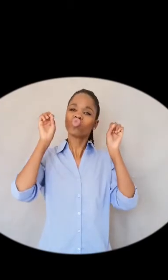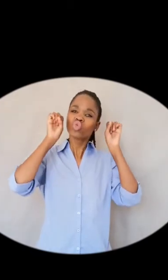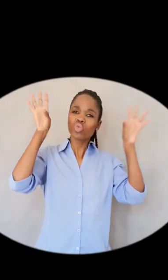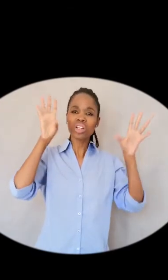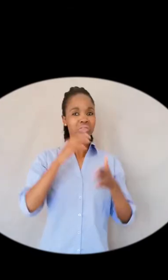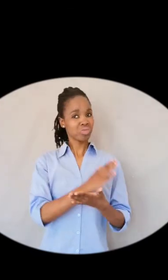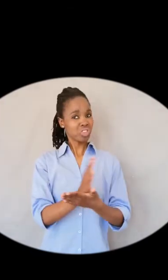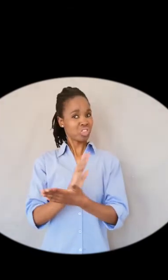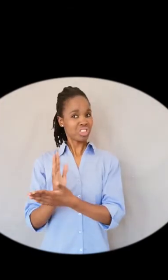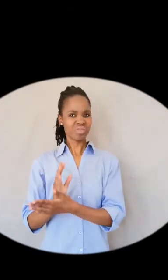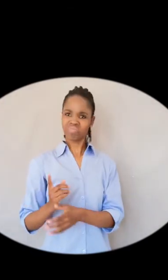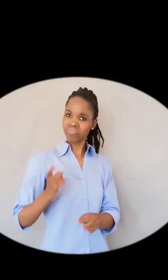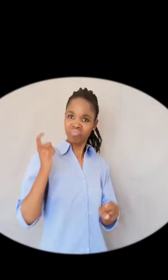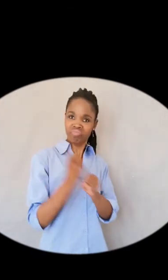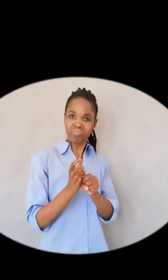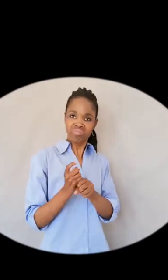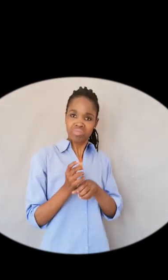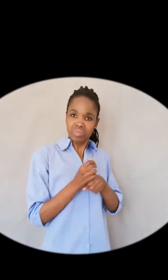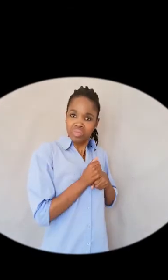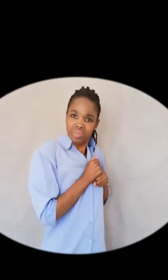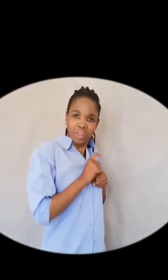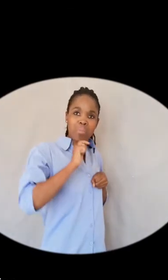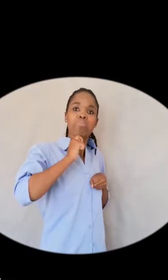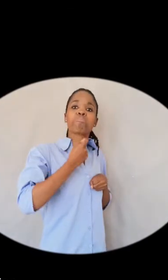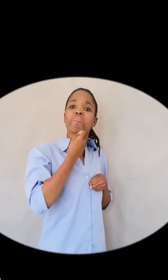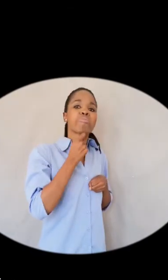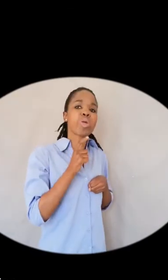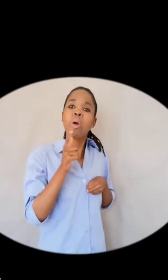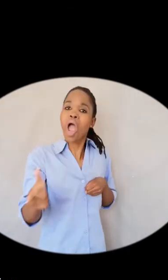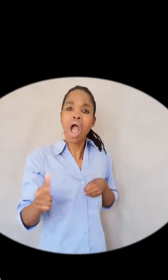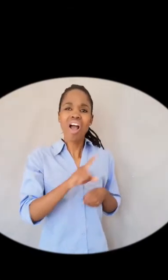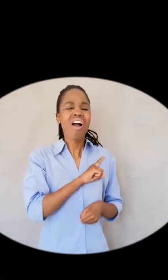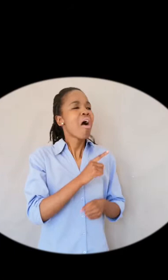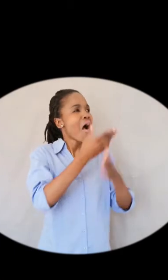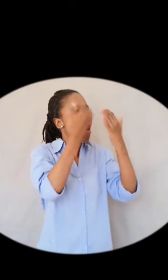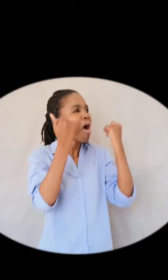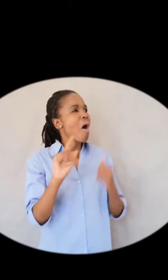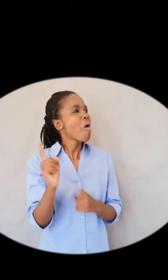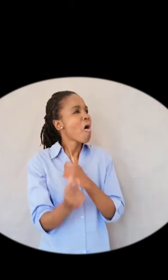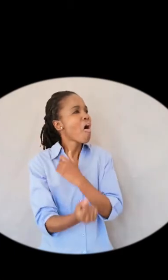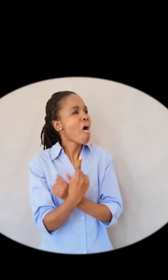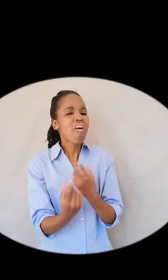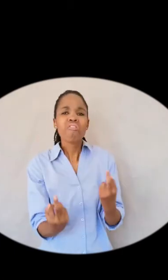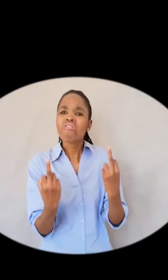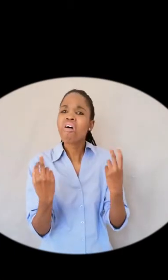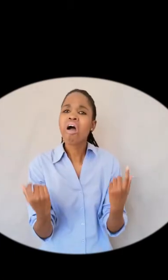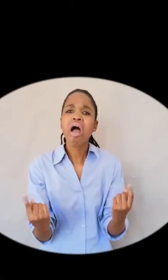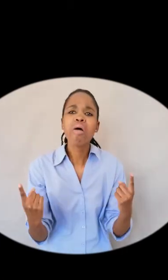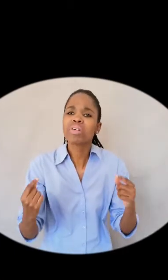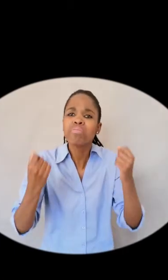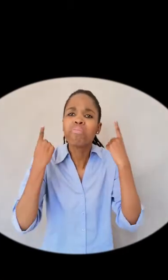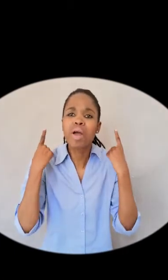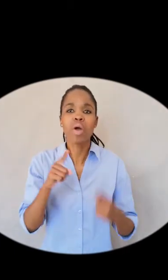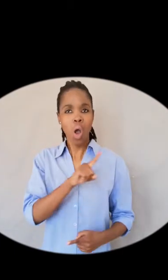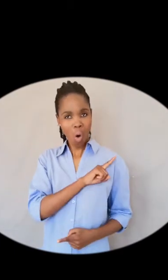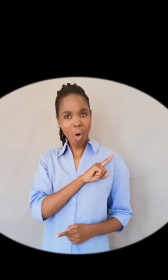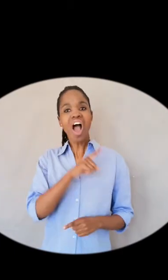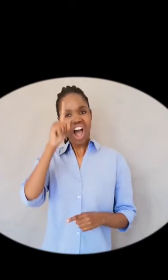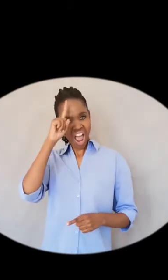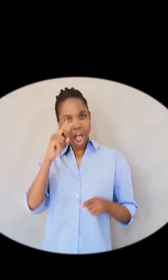Africa really does in terms of creators. What's the first thing they do? They hold all the information and make sure that you don't know what the fuck is happening.